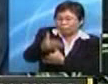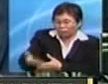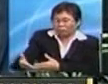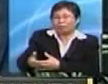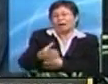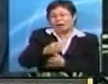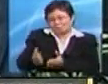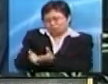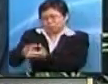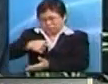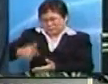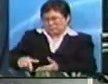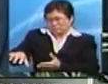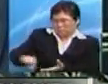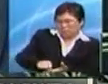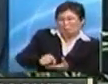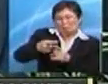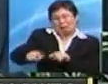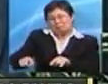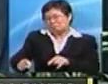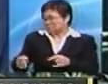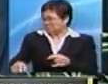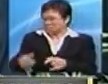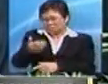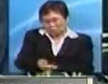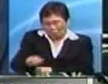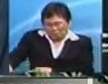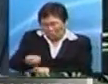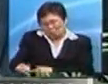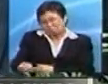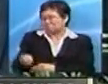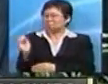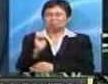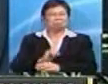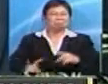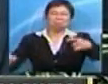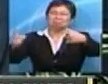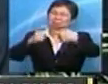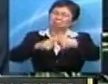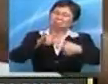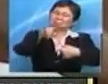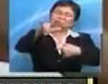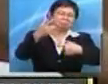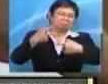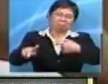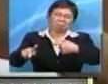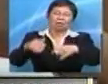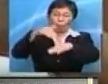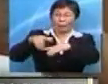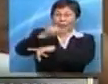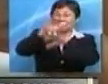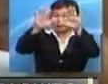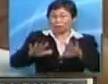Haisun. However, it was found that none of these objects were related to MH370. On Sunday,